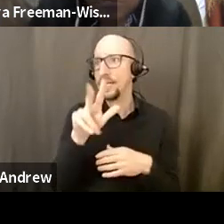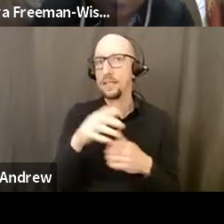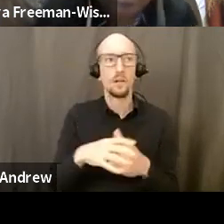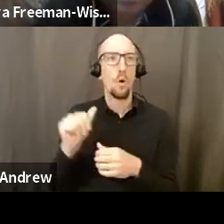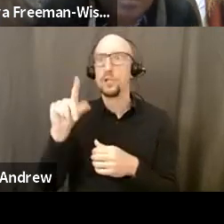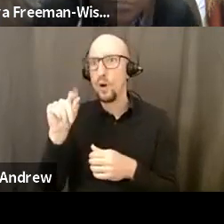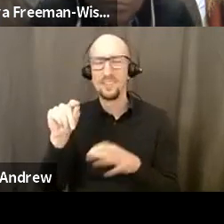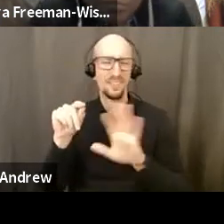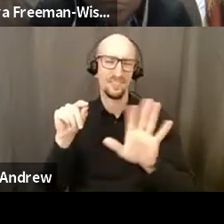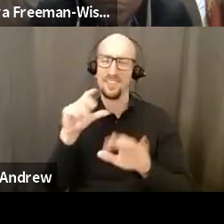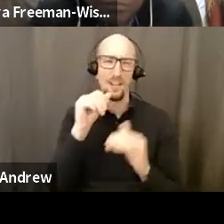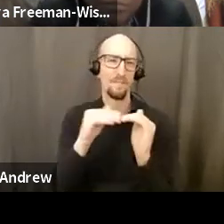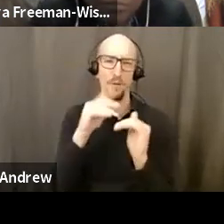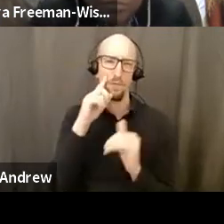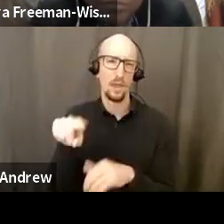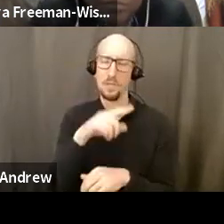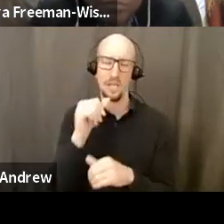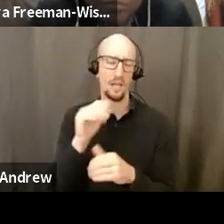to mention that piece.